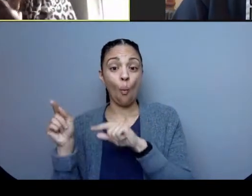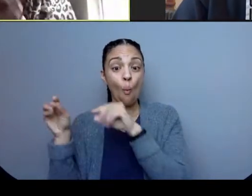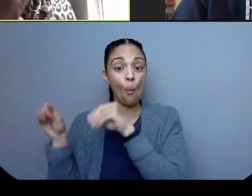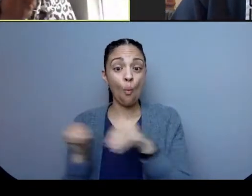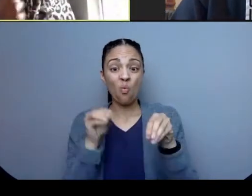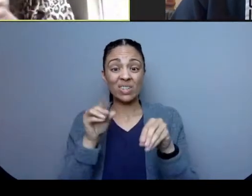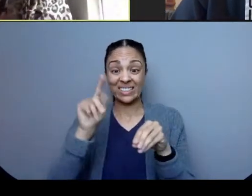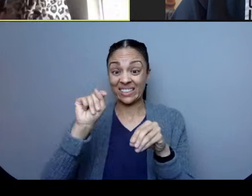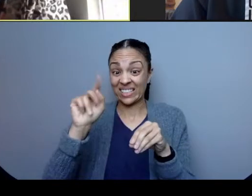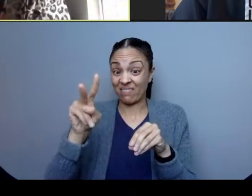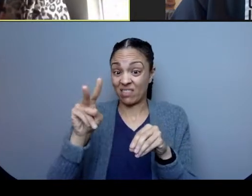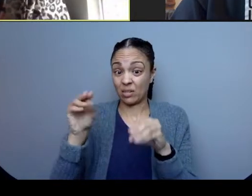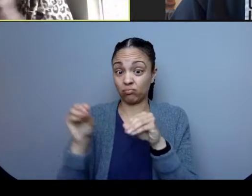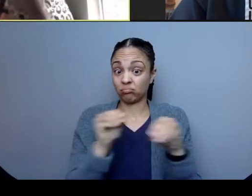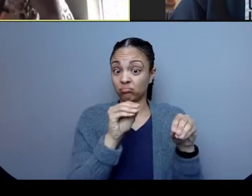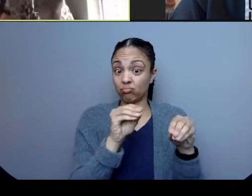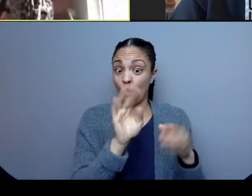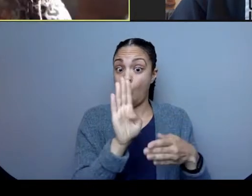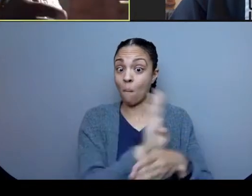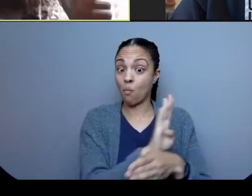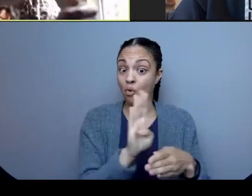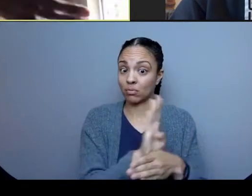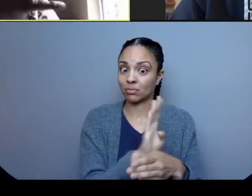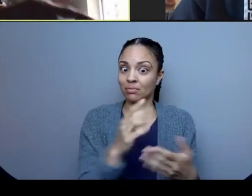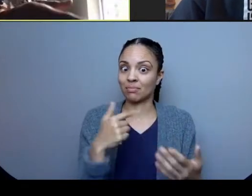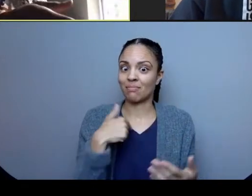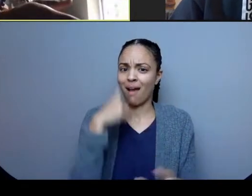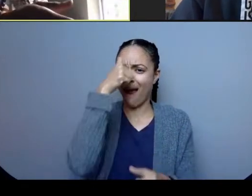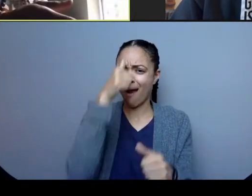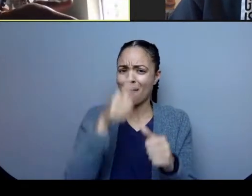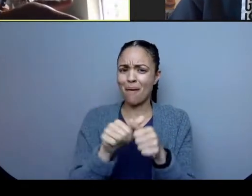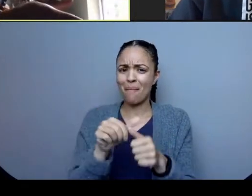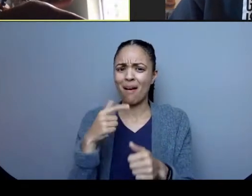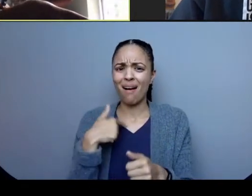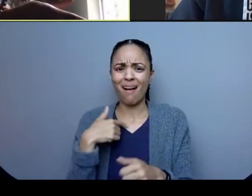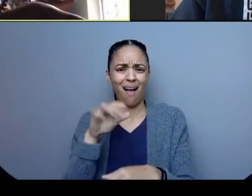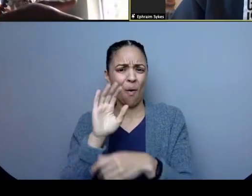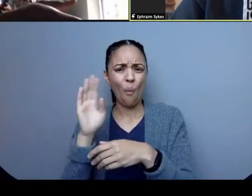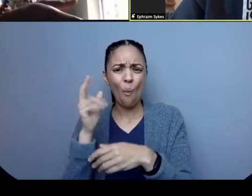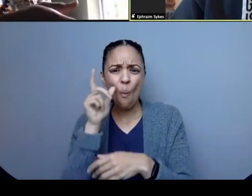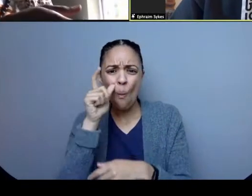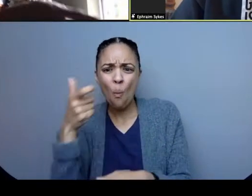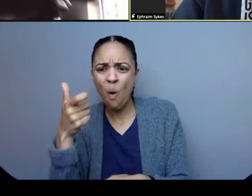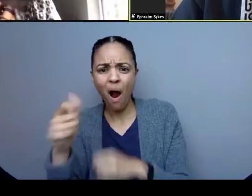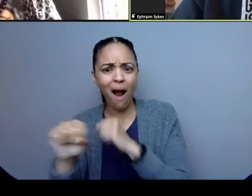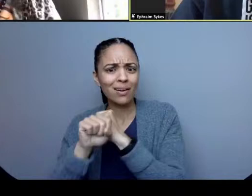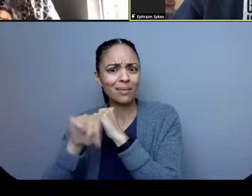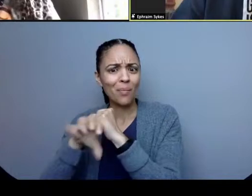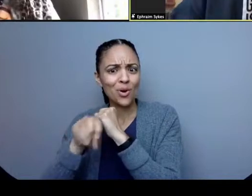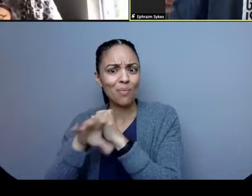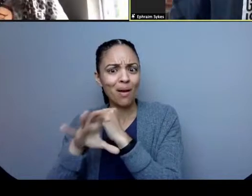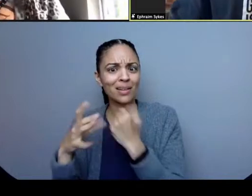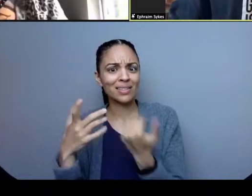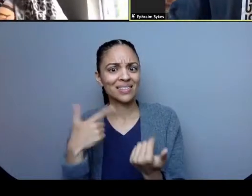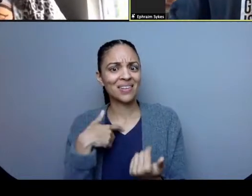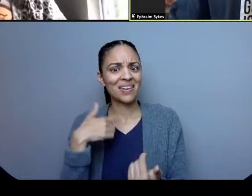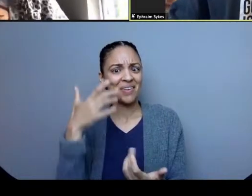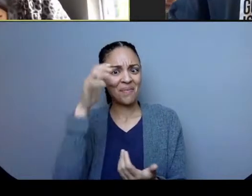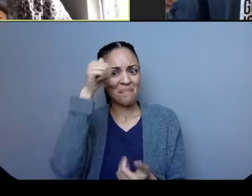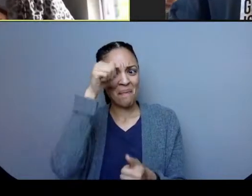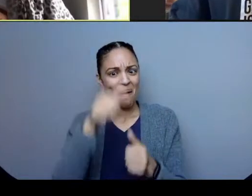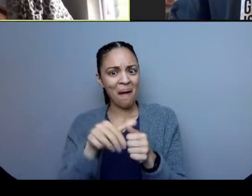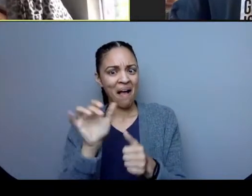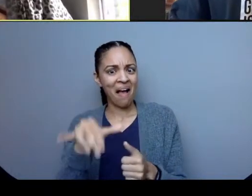there was a genius at work, because I remember watching the commercials. Yeah. Yeah. On TV, I'm like, and then he's